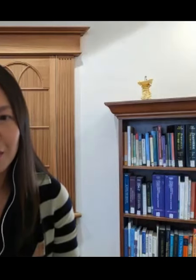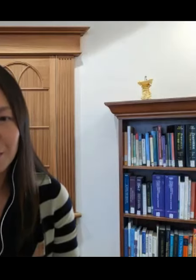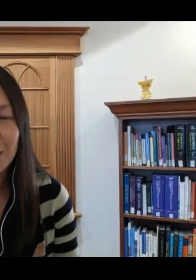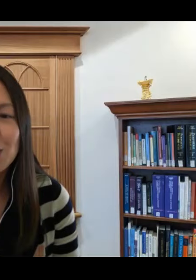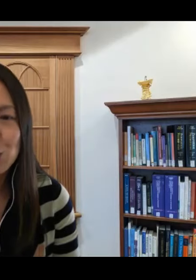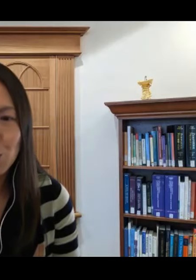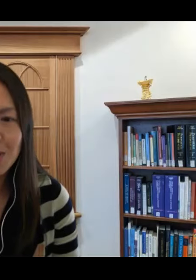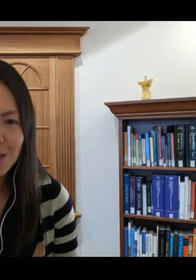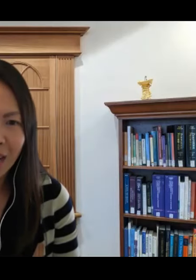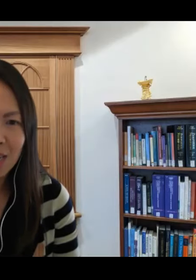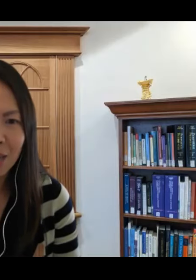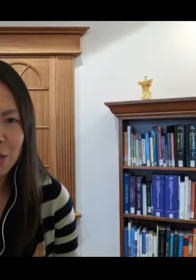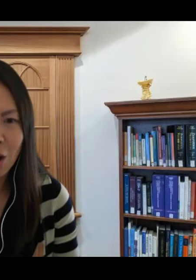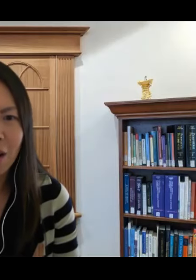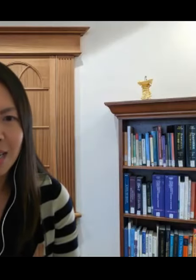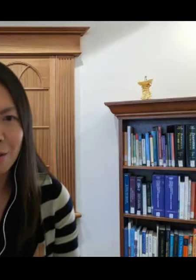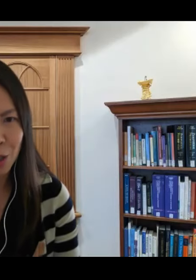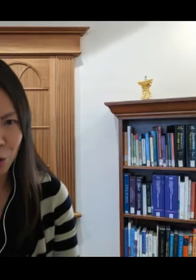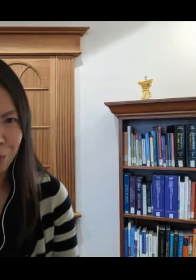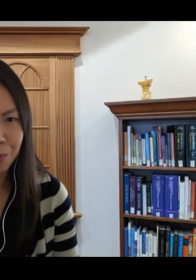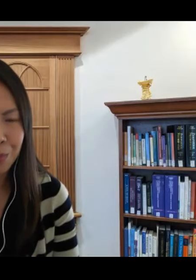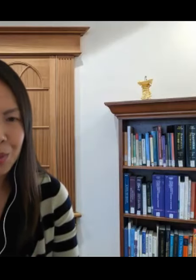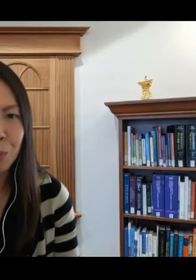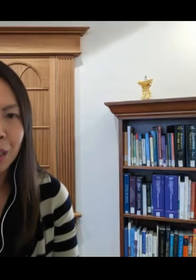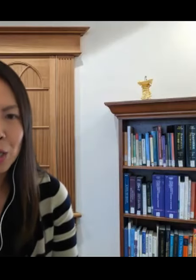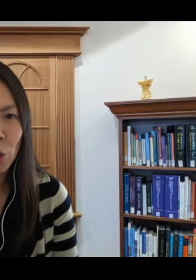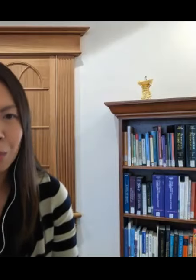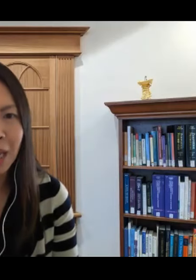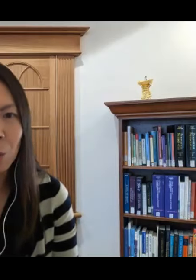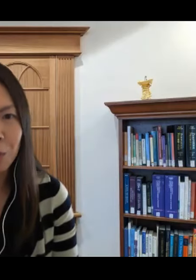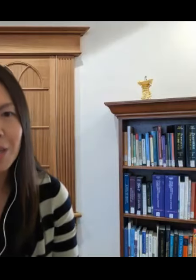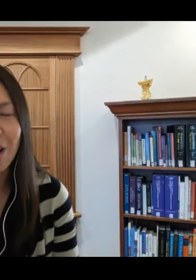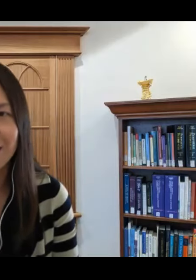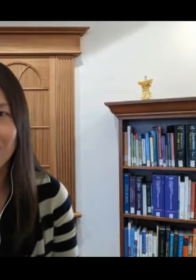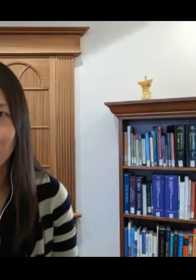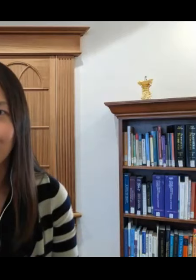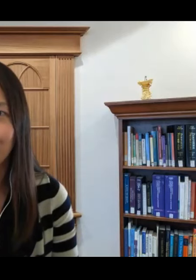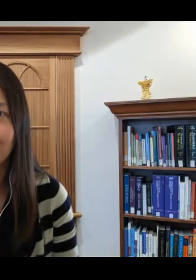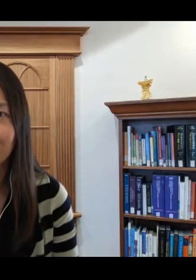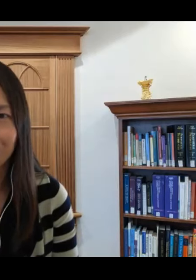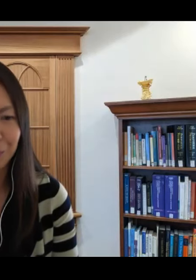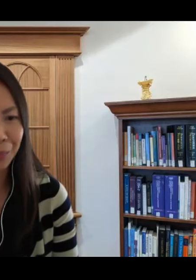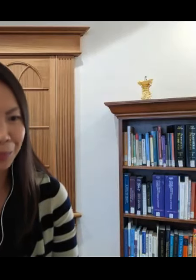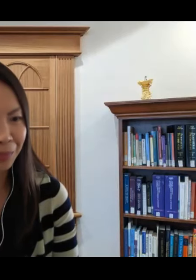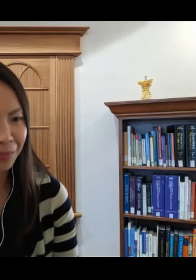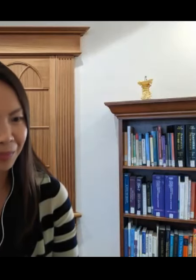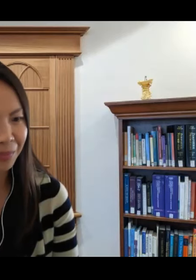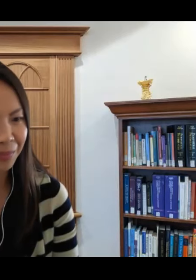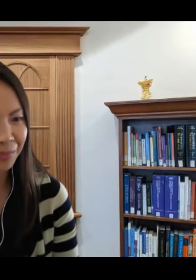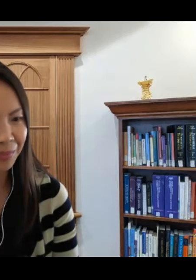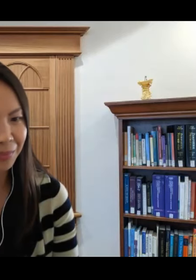Awareness Month, she joins us today to give a talk on Down syndrome. So please join me in welcoming Dr. Santoro.